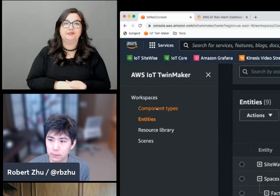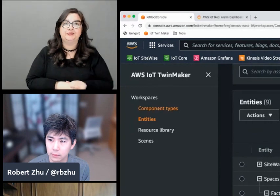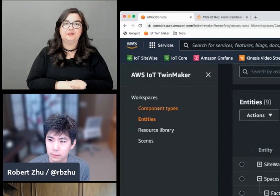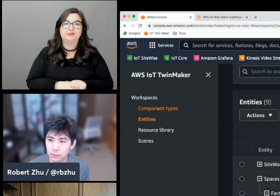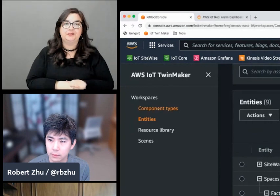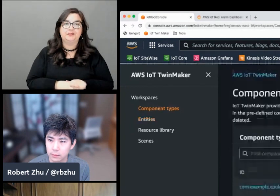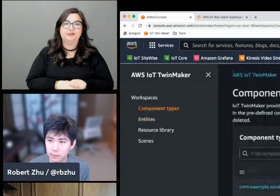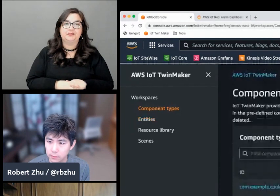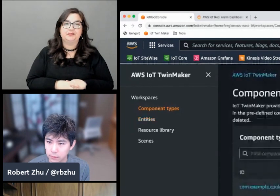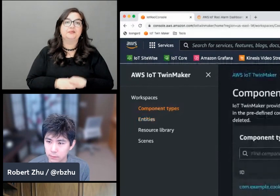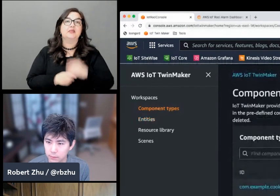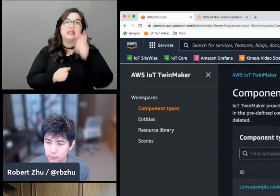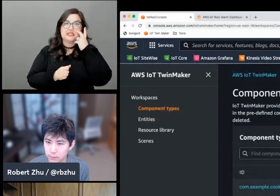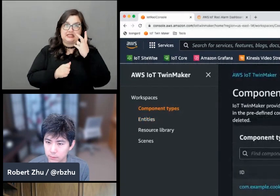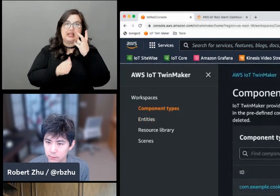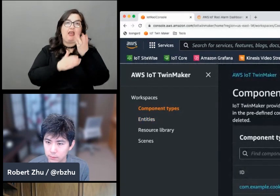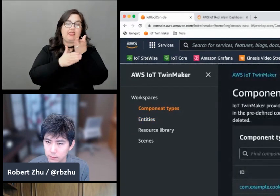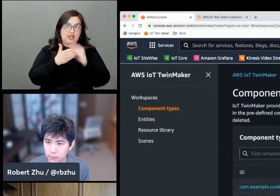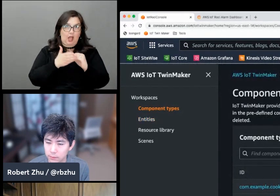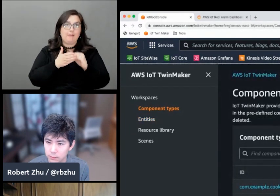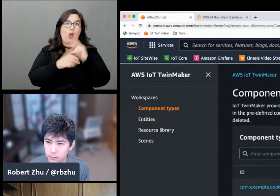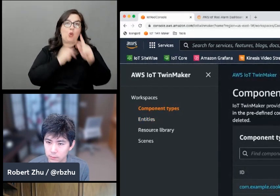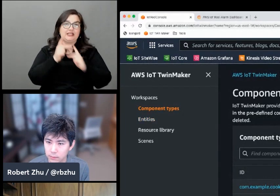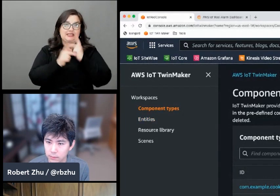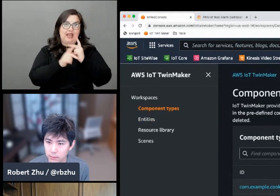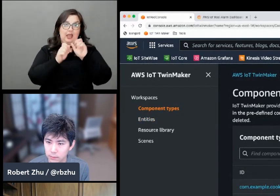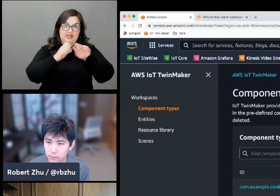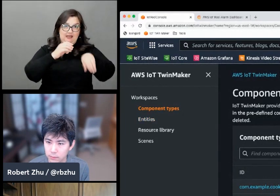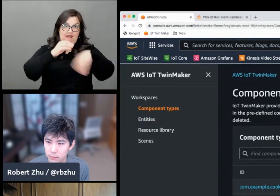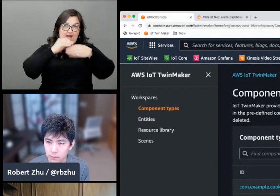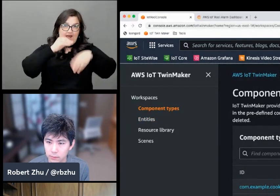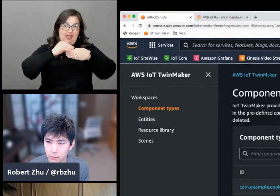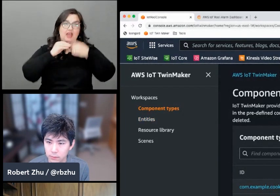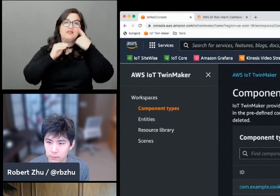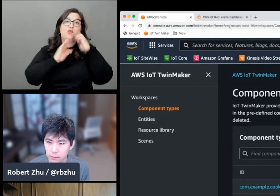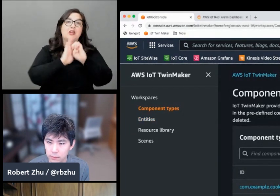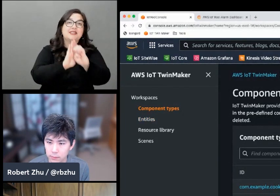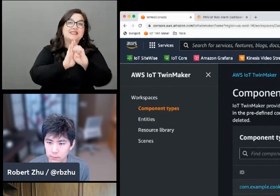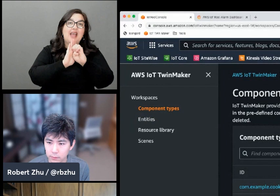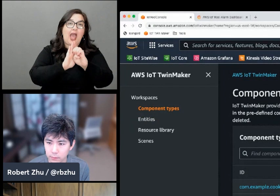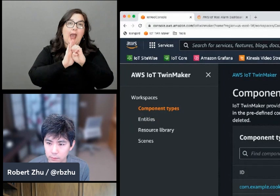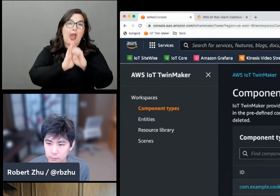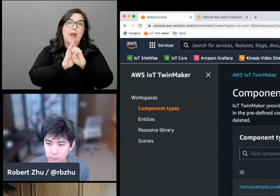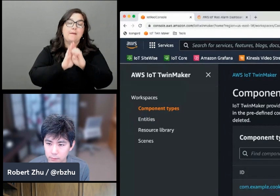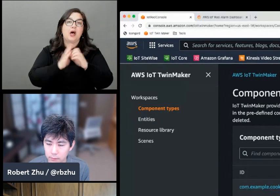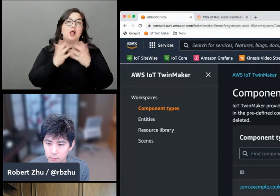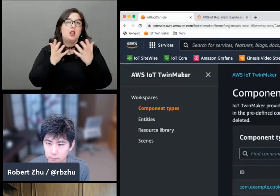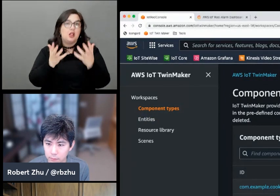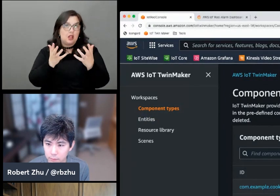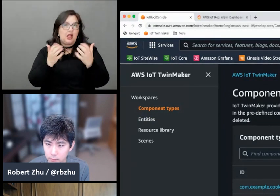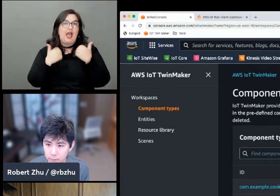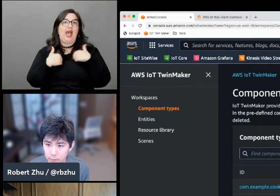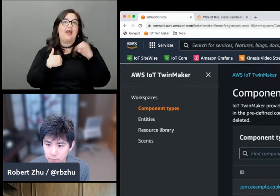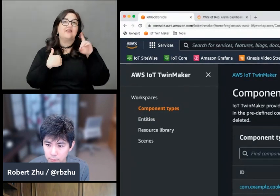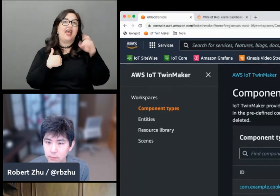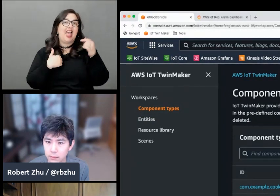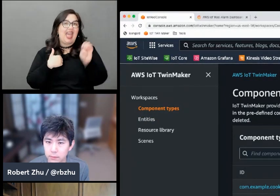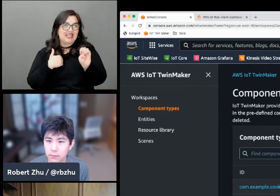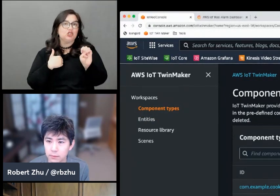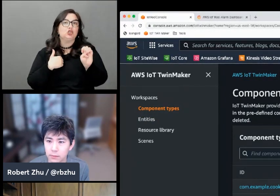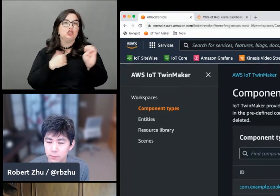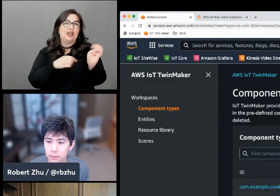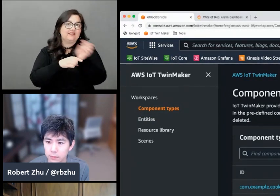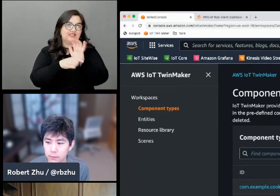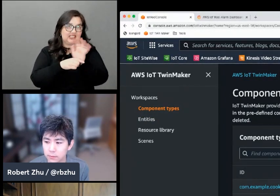And so here's the component types that I can add to this. So for example, we have Edge Video would be a